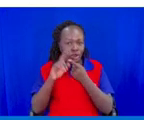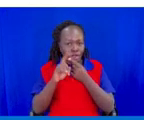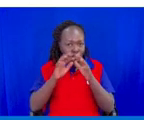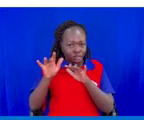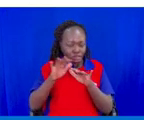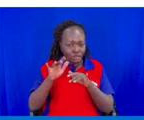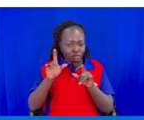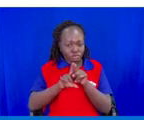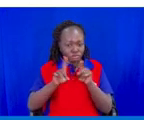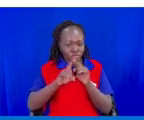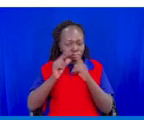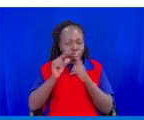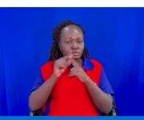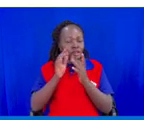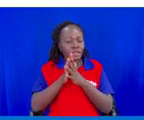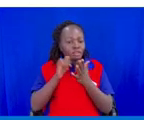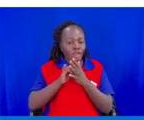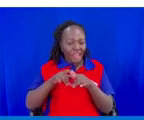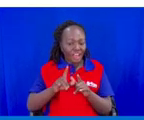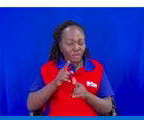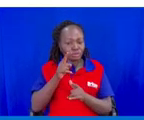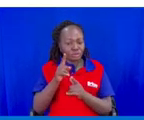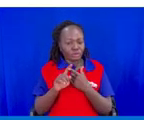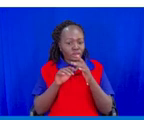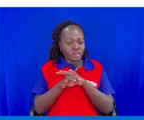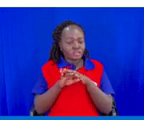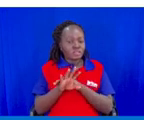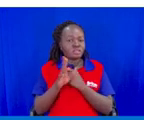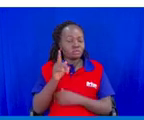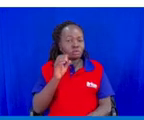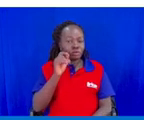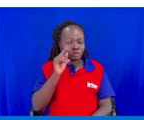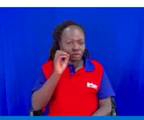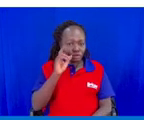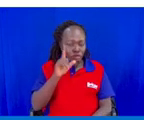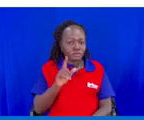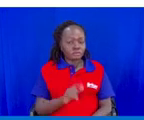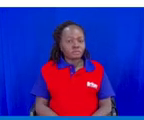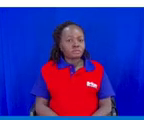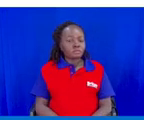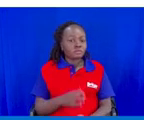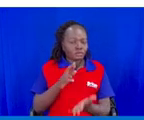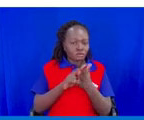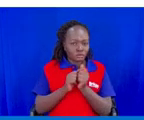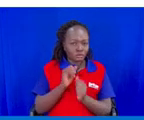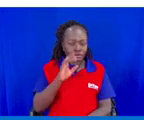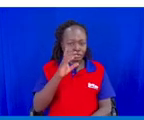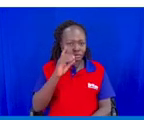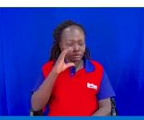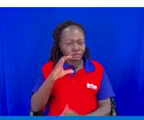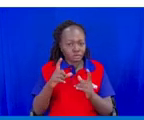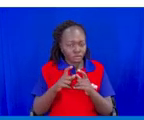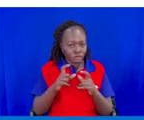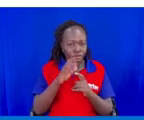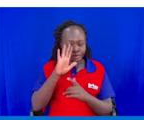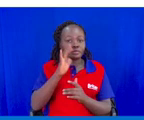customerconnect.britam.com, and that will allow you to access the My Britam portal. Sign up with your national identification card.